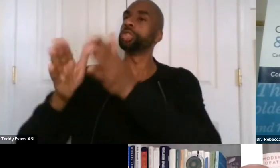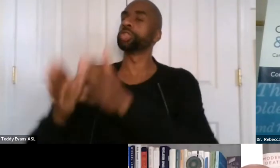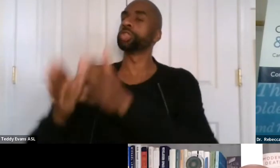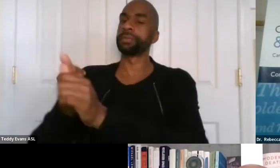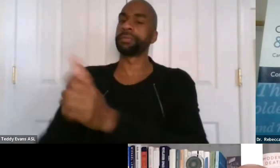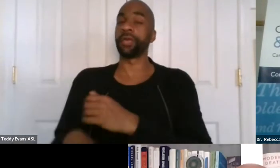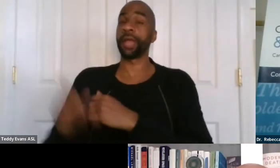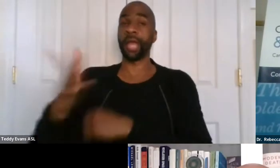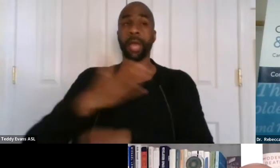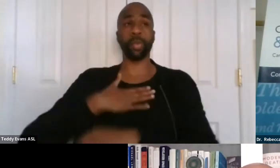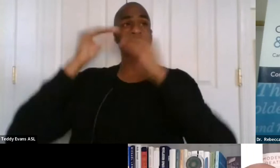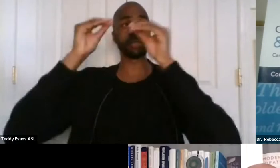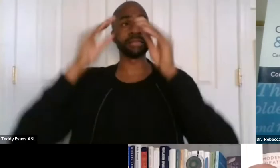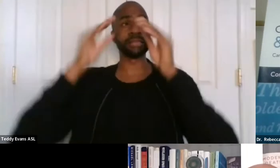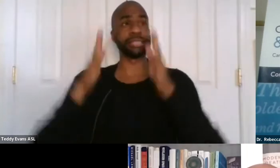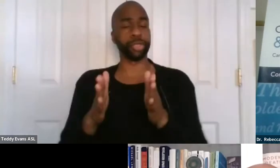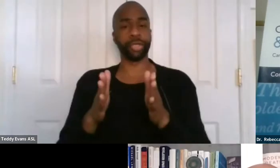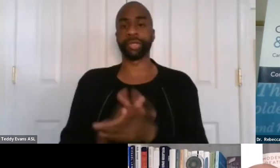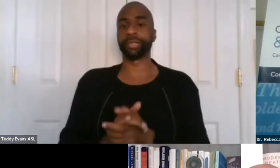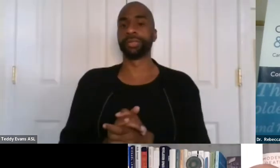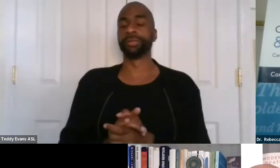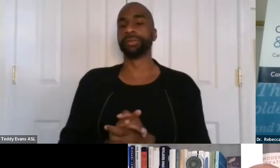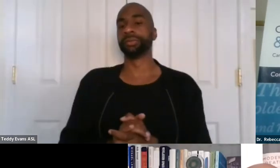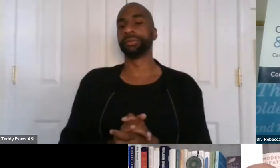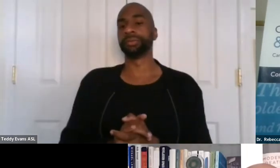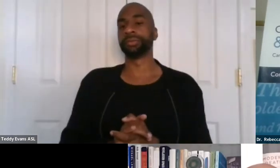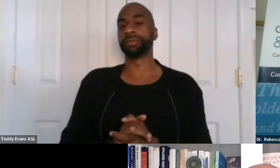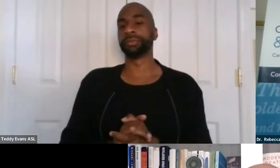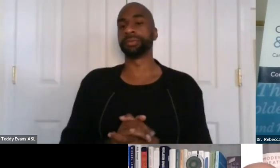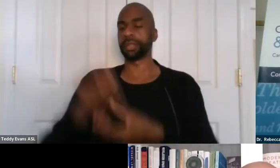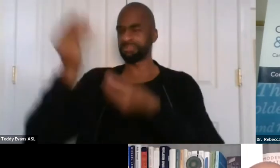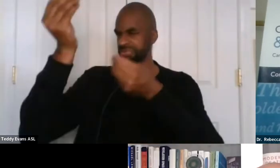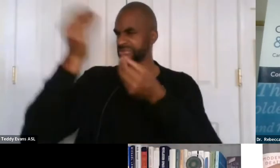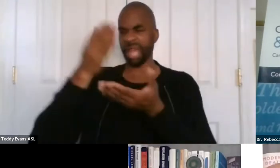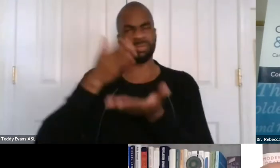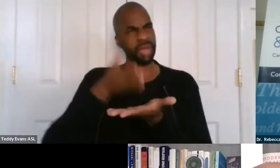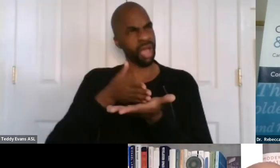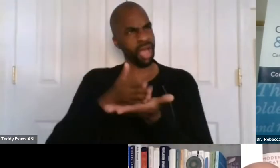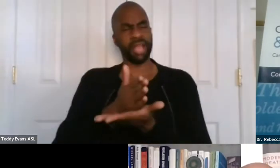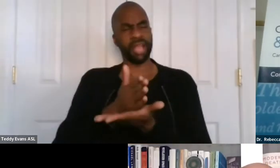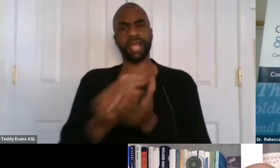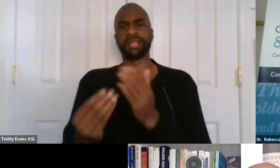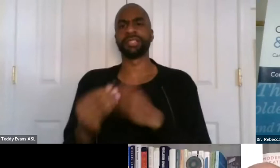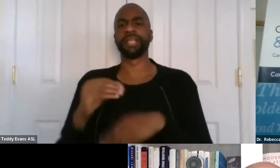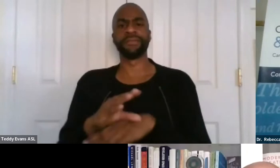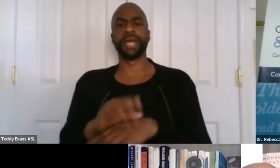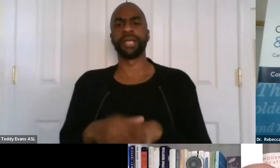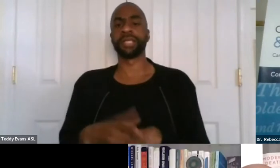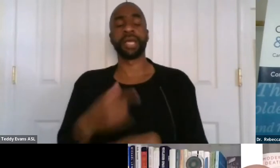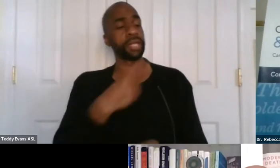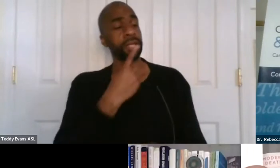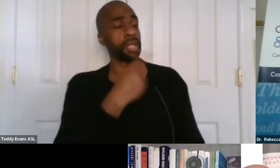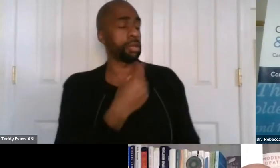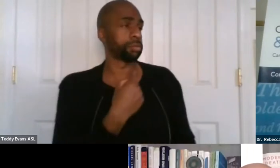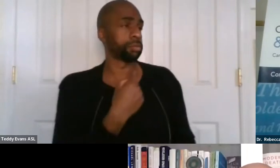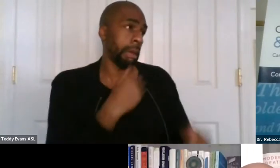teacher and who knew me, and so gave me very honest advice that I'll never forget. He said, "Look, I can operate on you, but your back's never